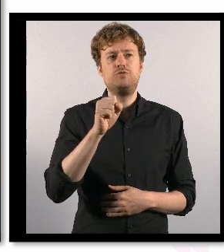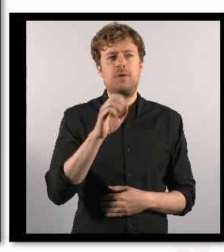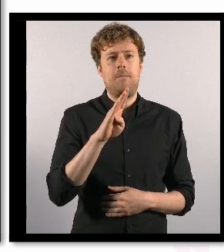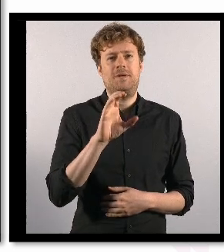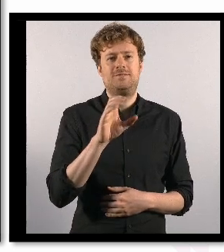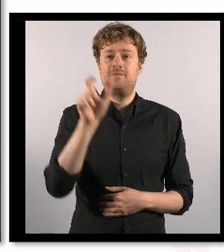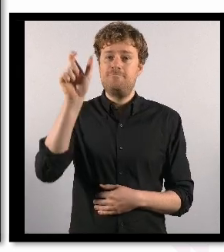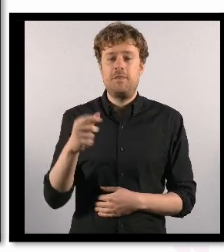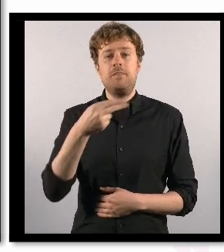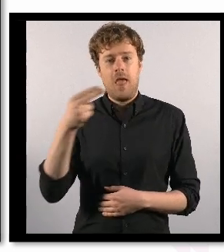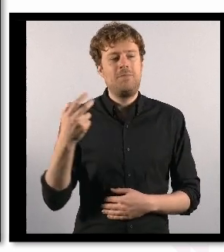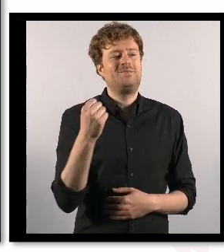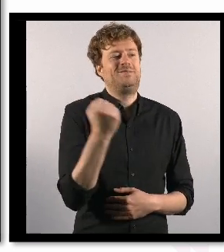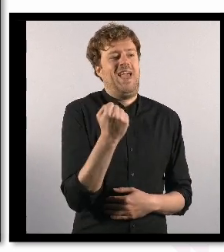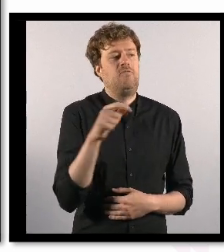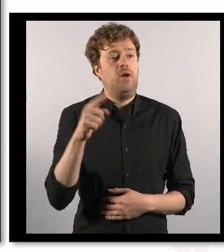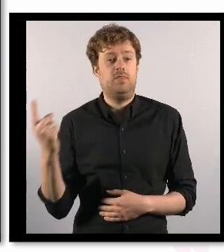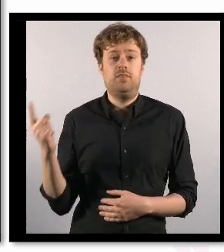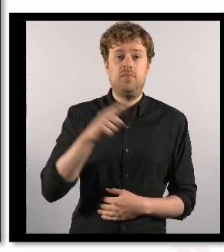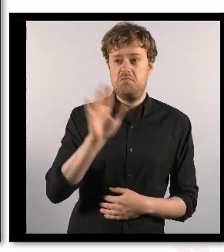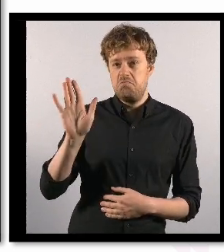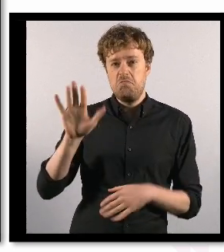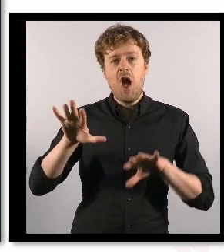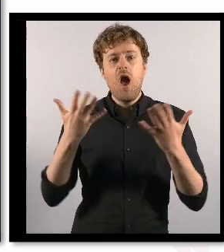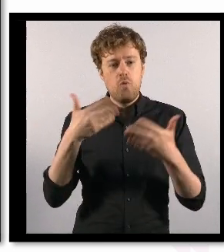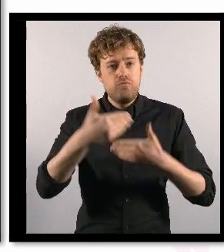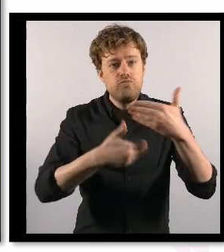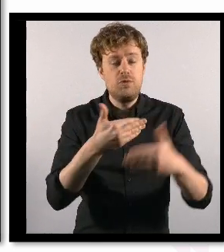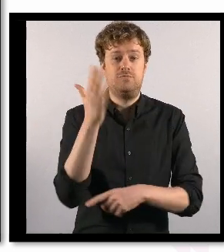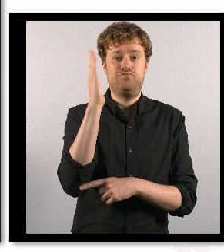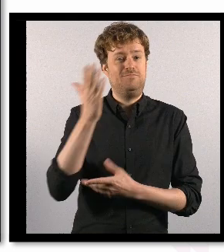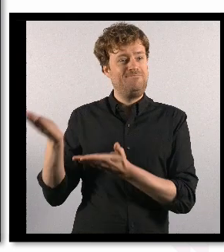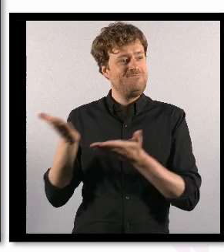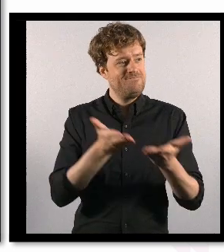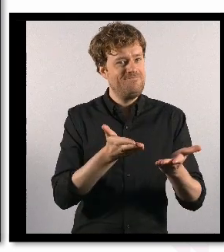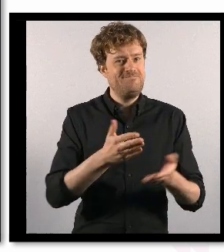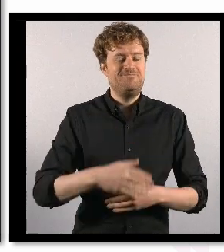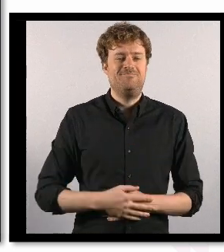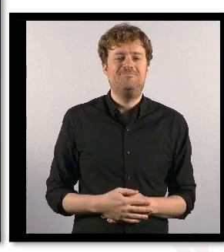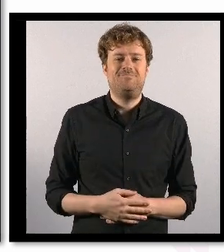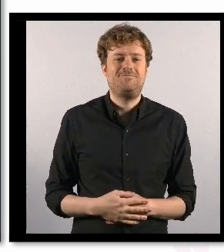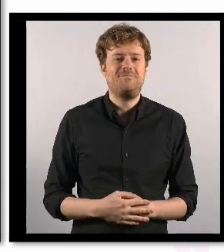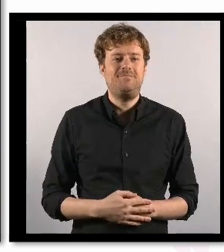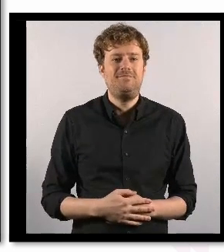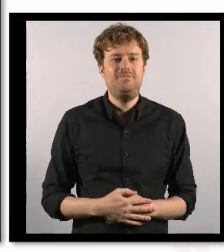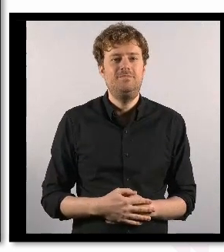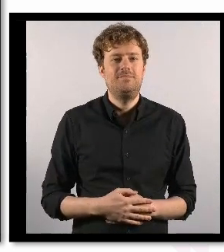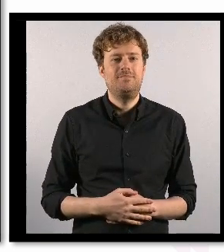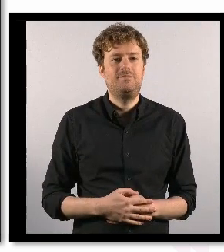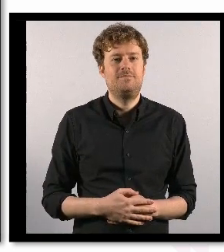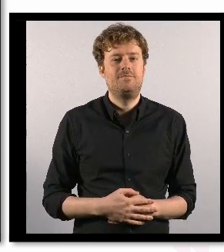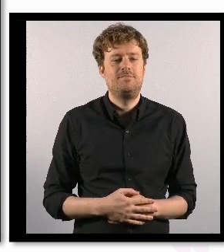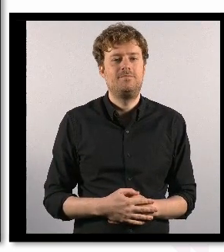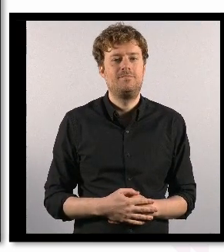Thank you. You made it. Good luck. Good morning, everyone. HSBC embarked on our Kubernetes journey back